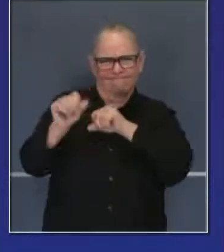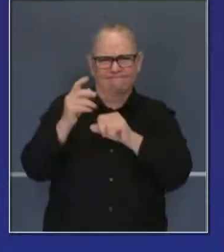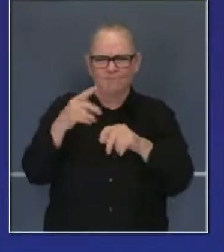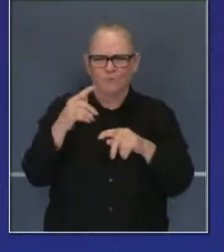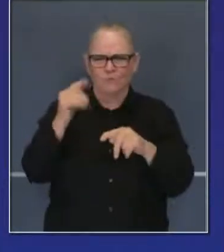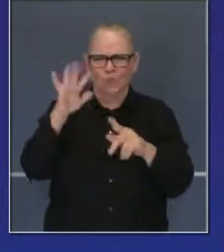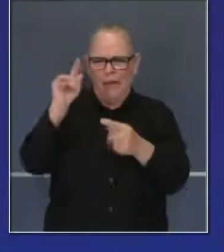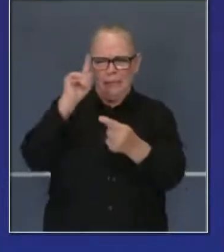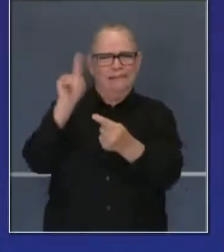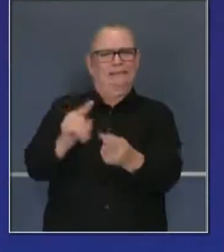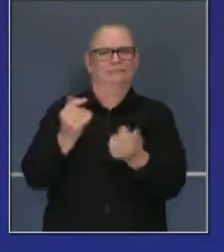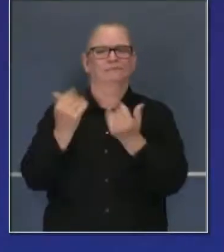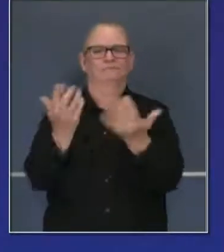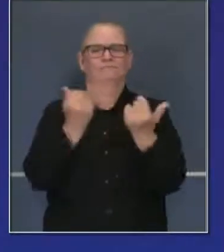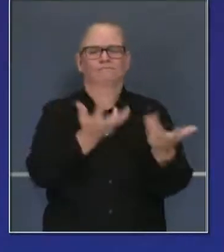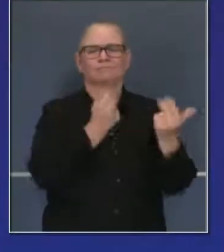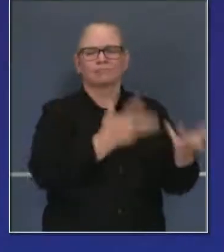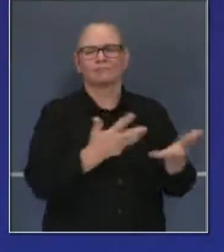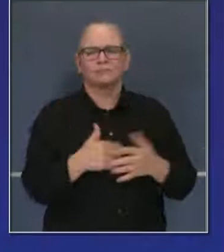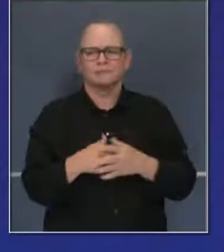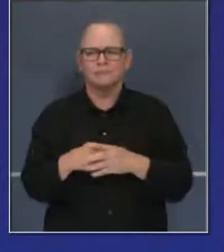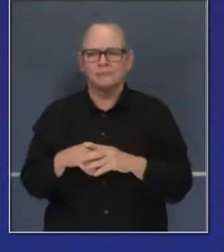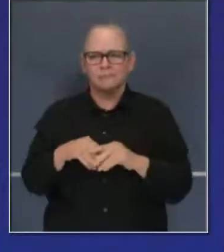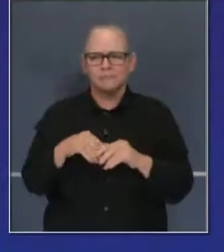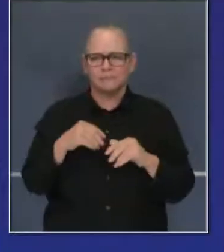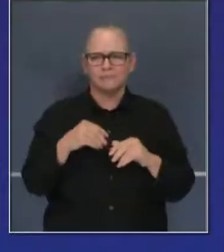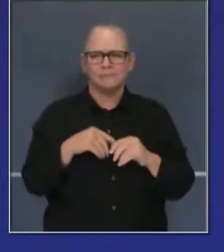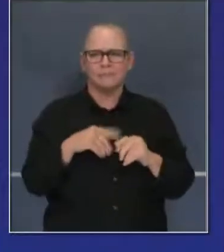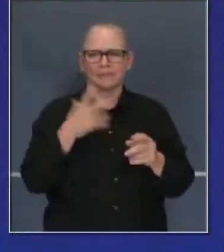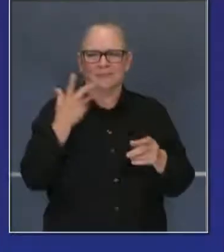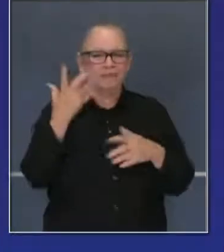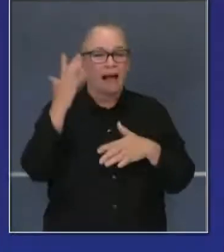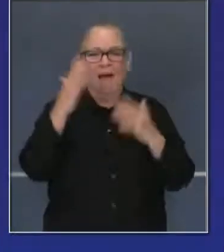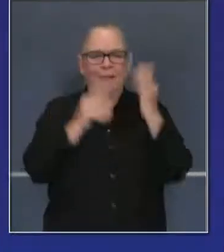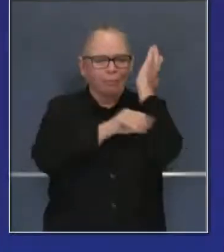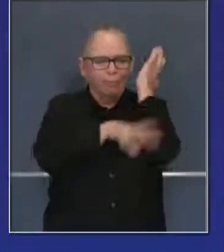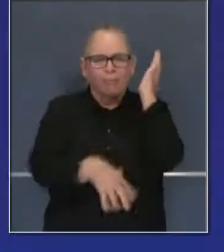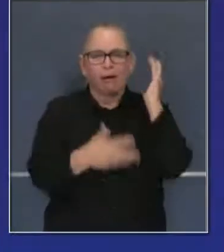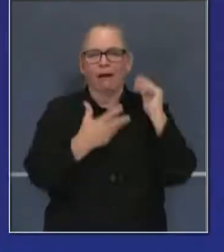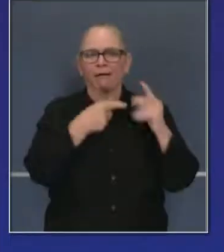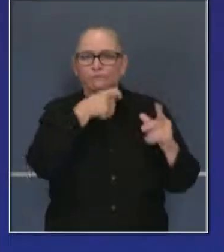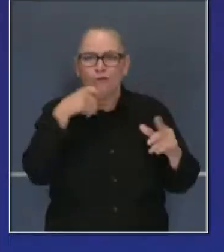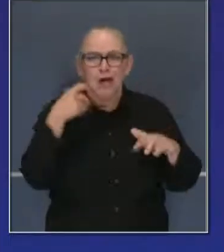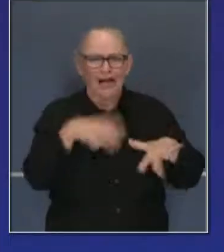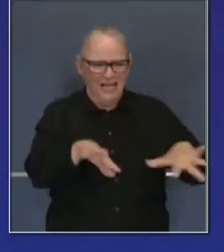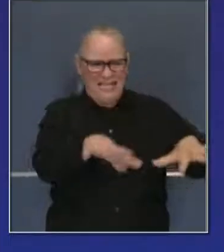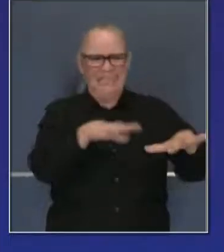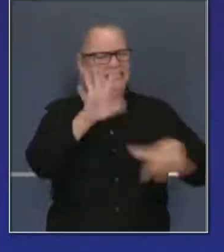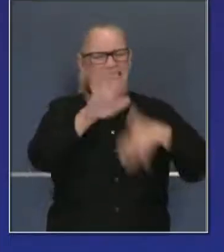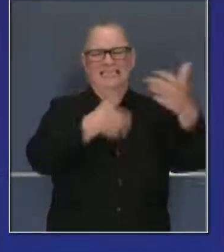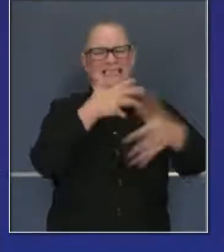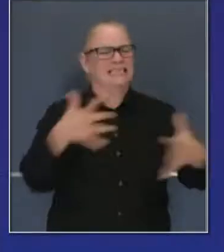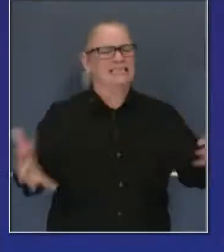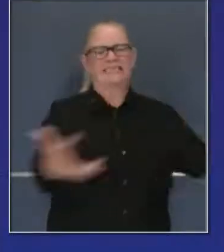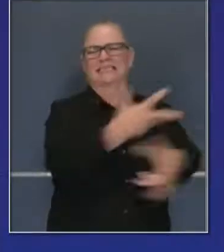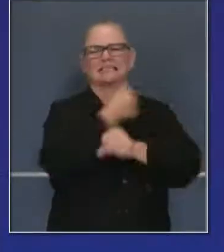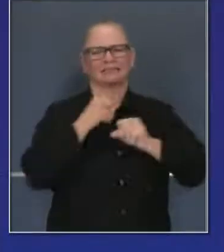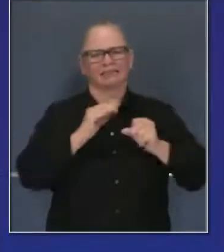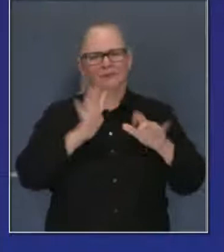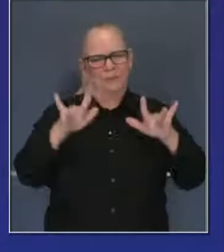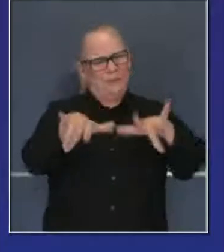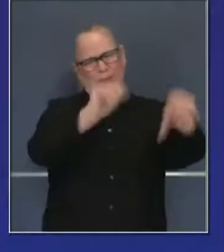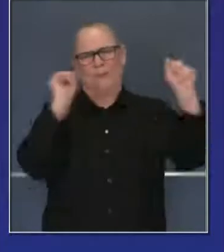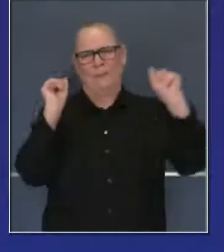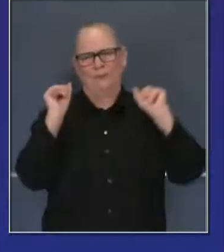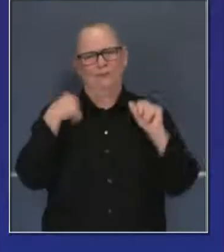of prescribed burns, doing the kind of thinning that has an environmental construct, at the same time addresses some of the